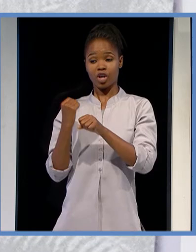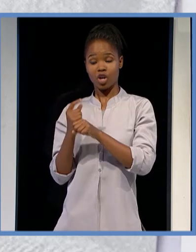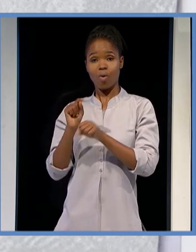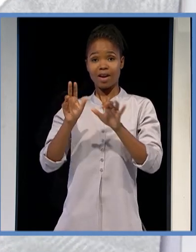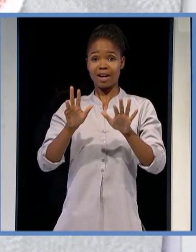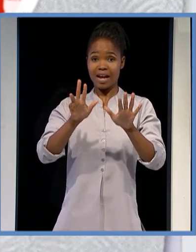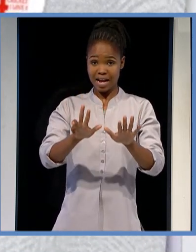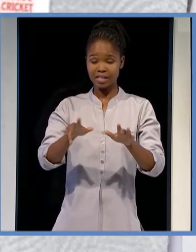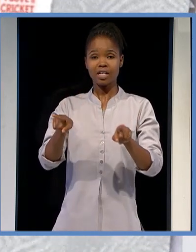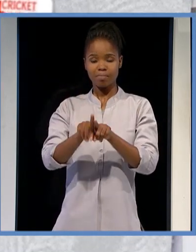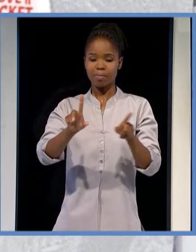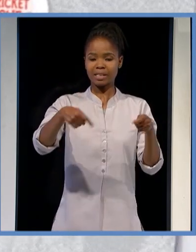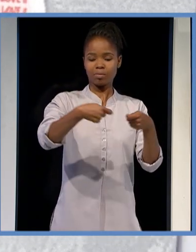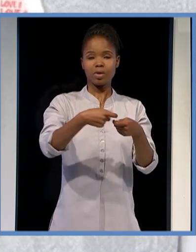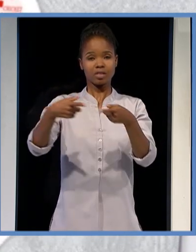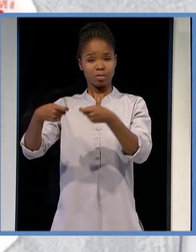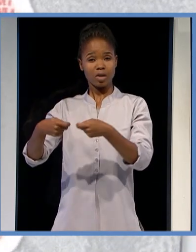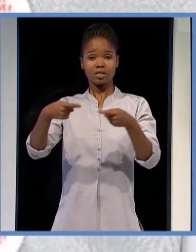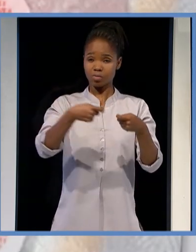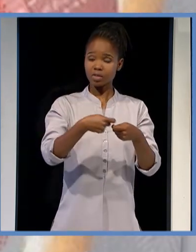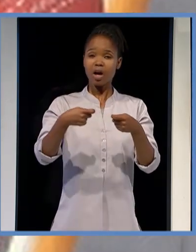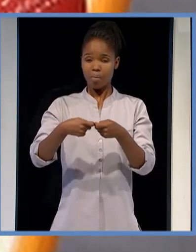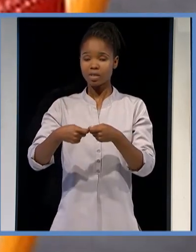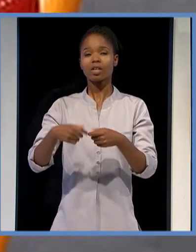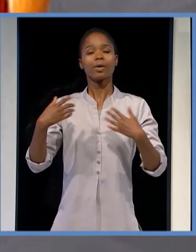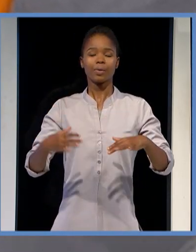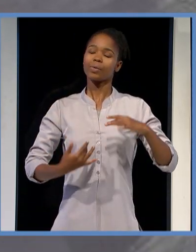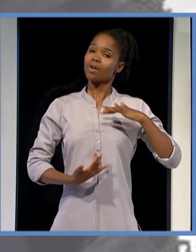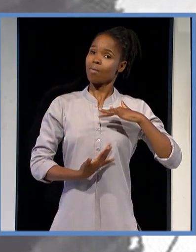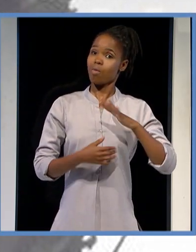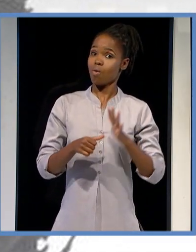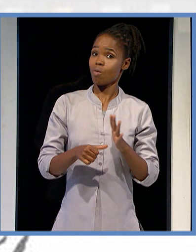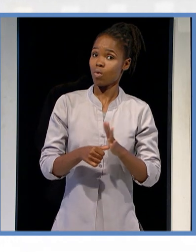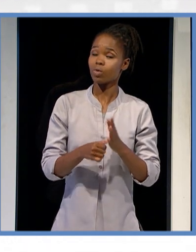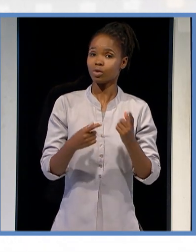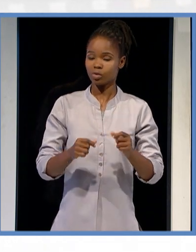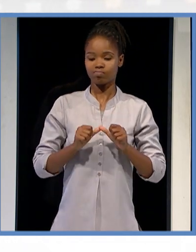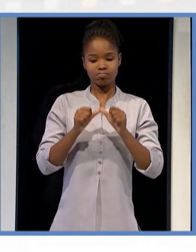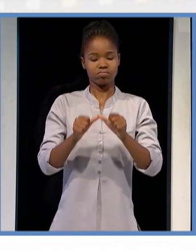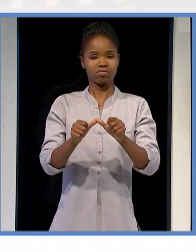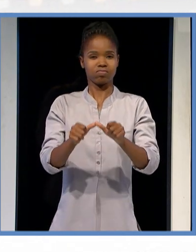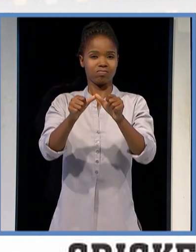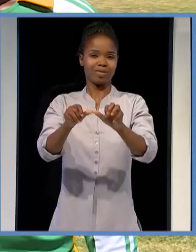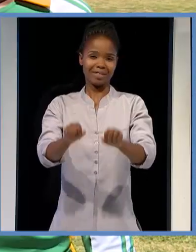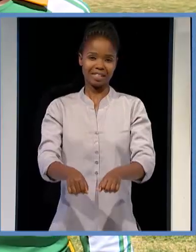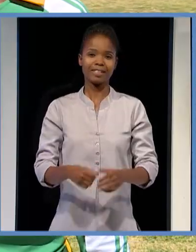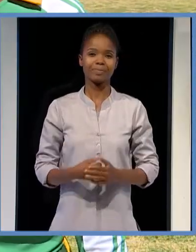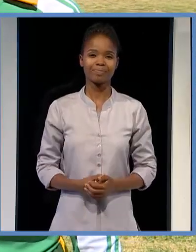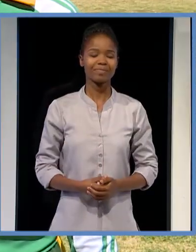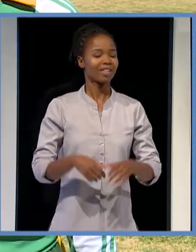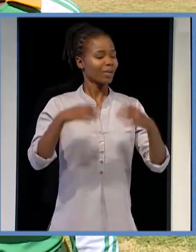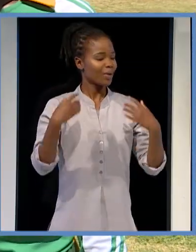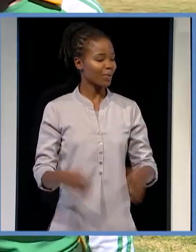lack of sponsors coming on board in spite of their success, passion has continued to keep the sport alive and well.